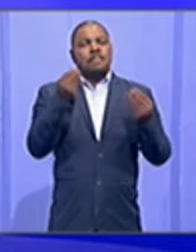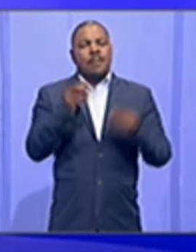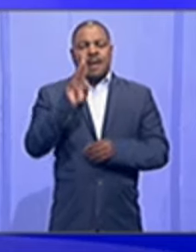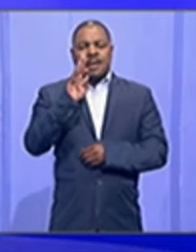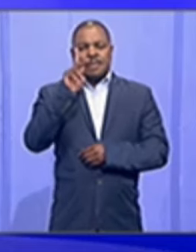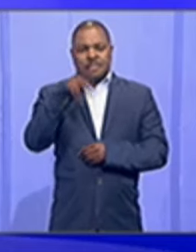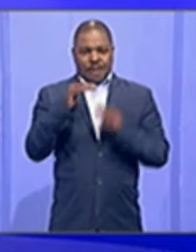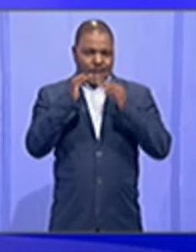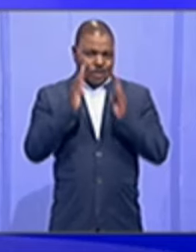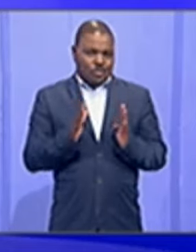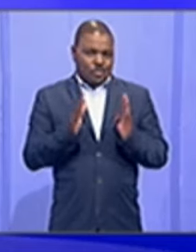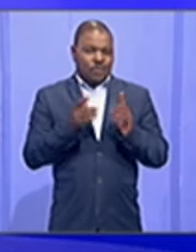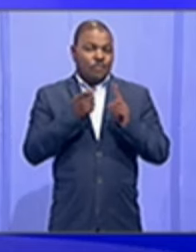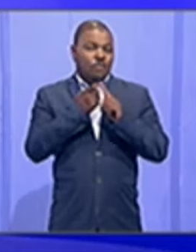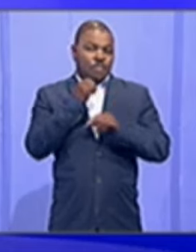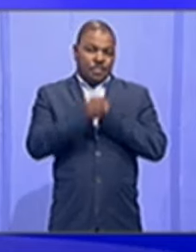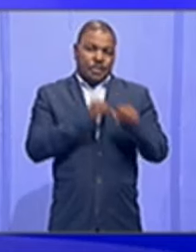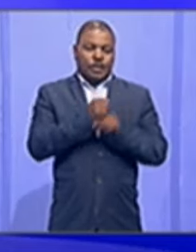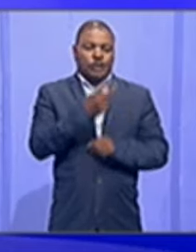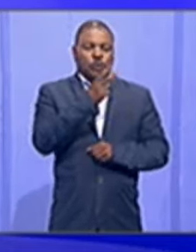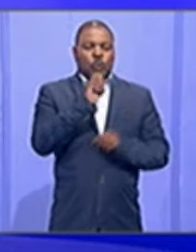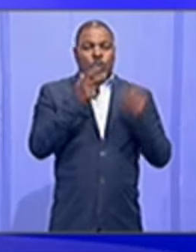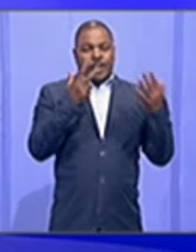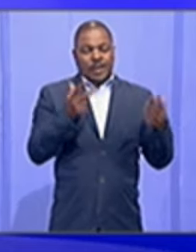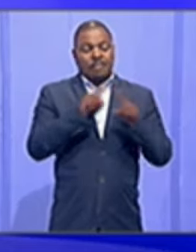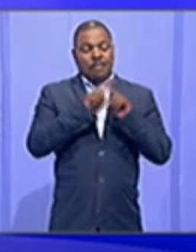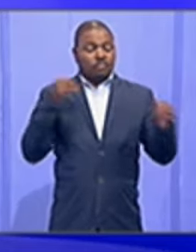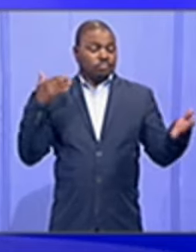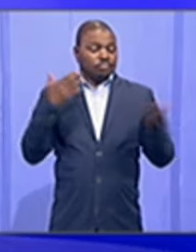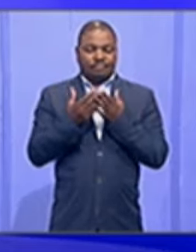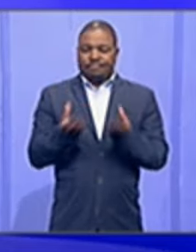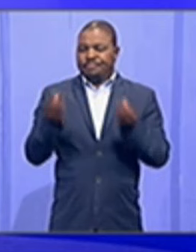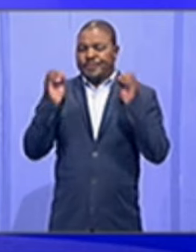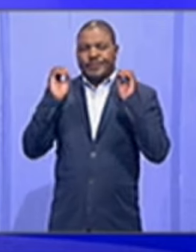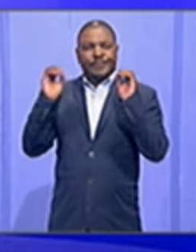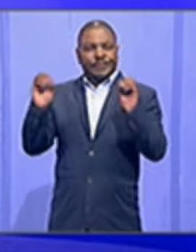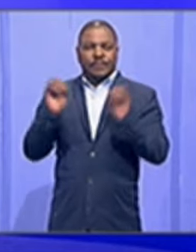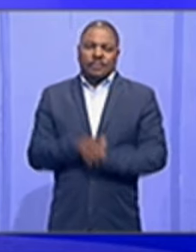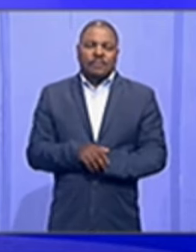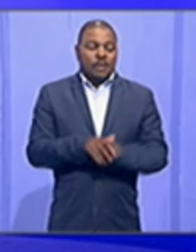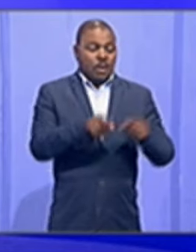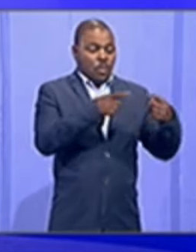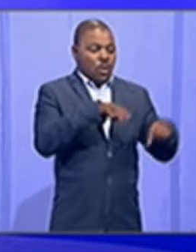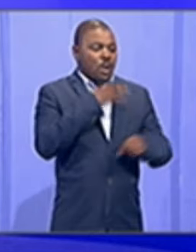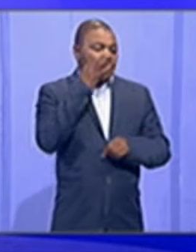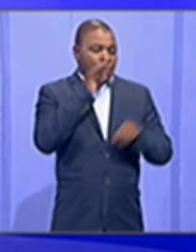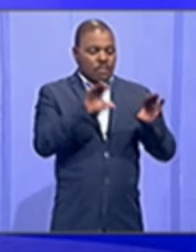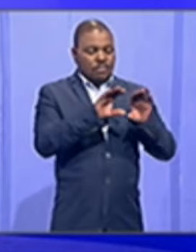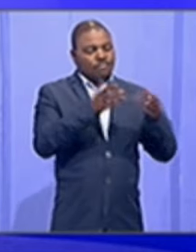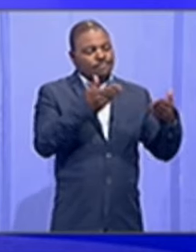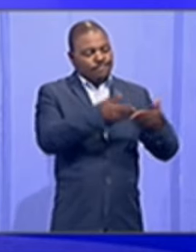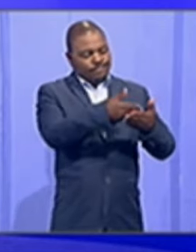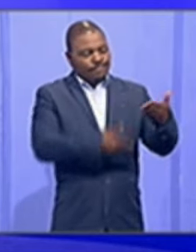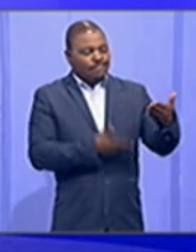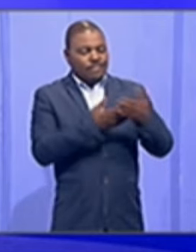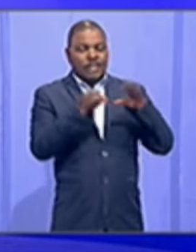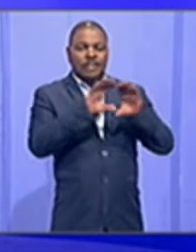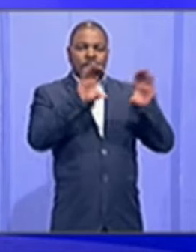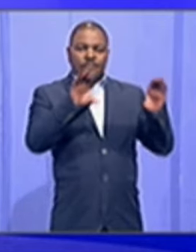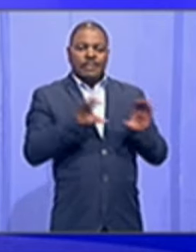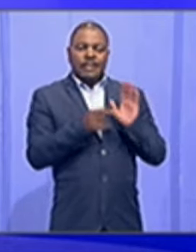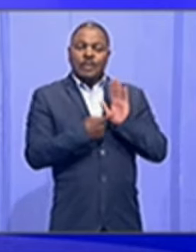RDP go tlogangwa geng wa kedipedi seswai le ga biya le ba sabe ile moganya phatleng ba re ba swere di pampiri go ba mangwalo a go laetsa